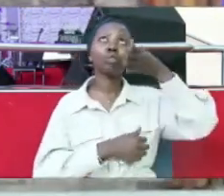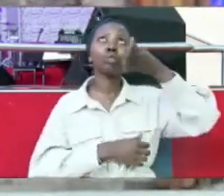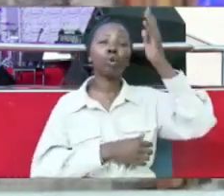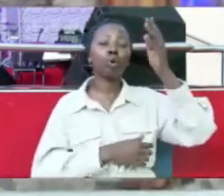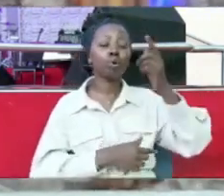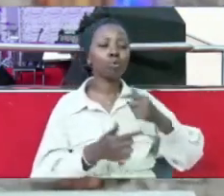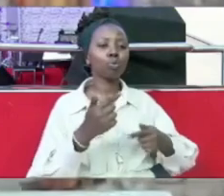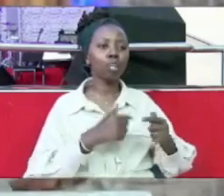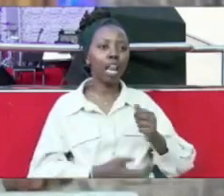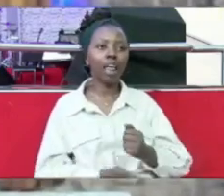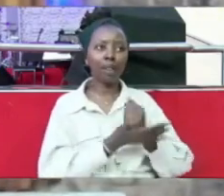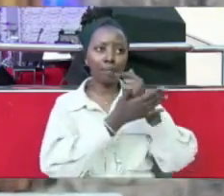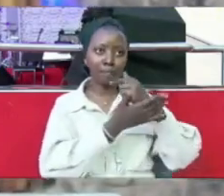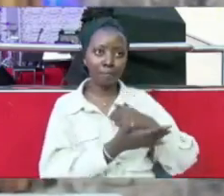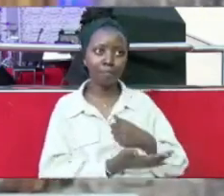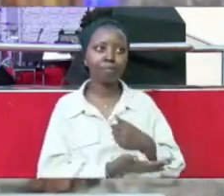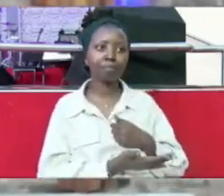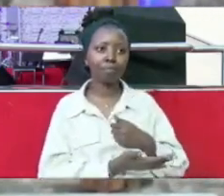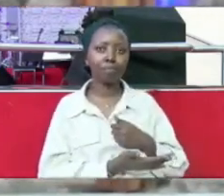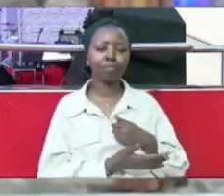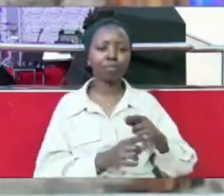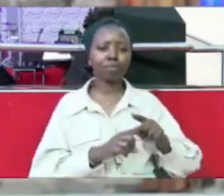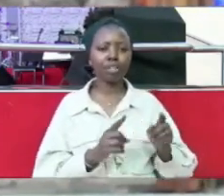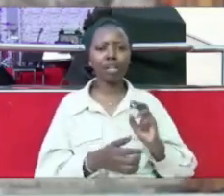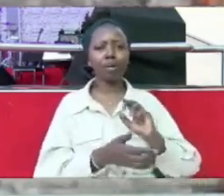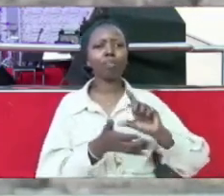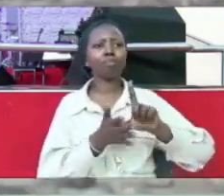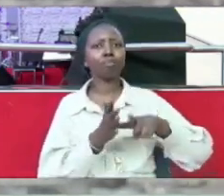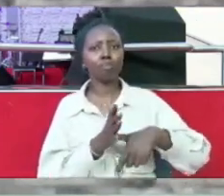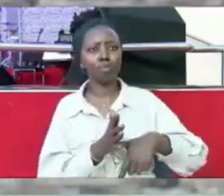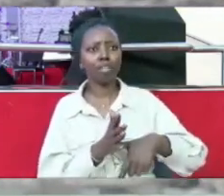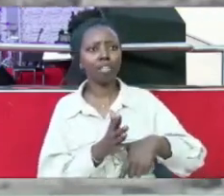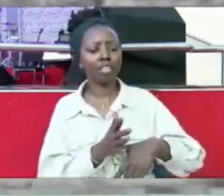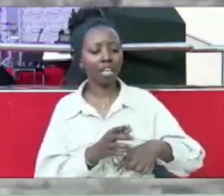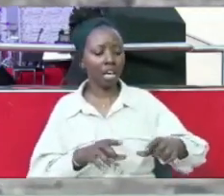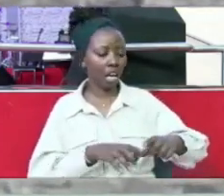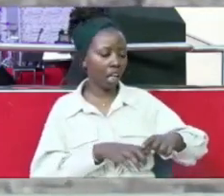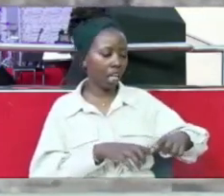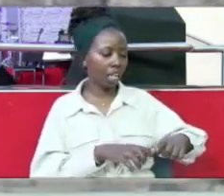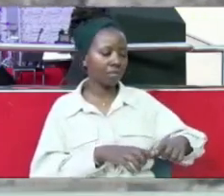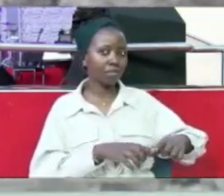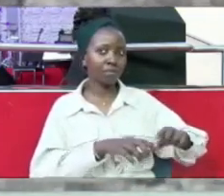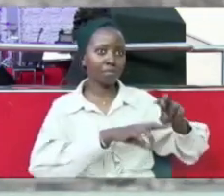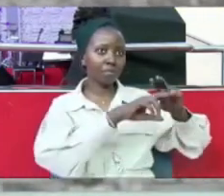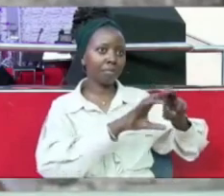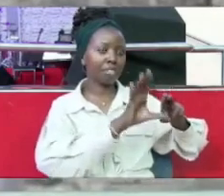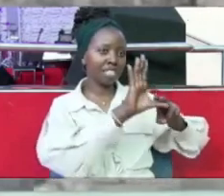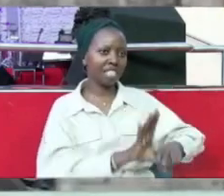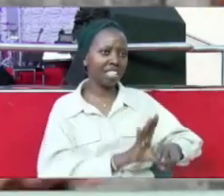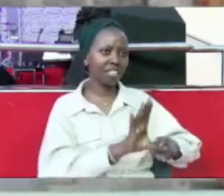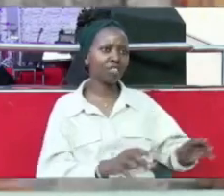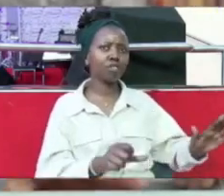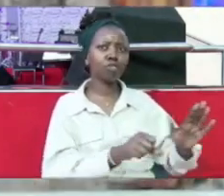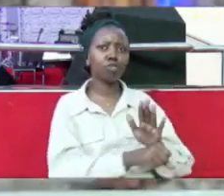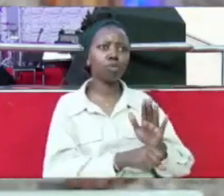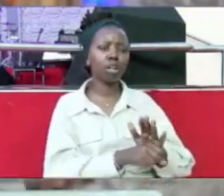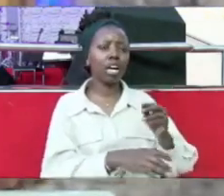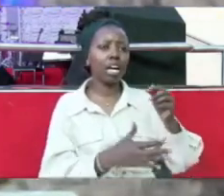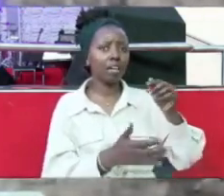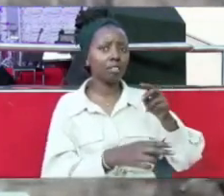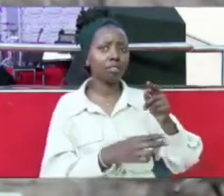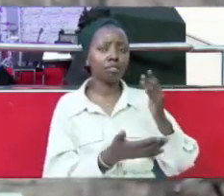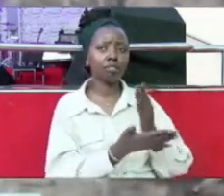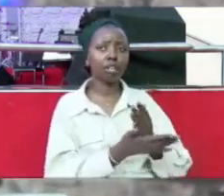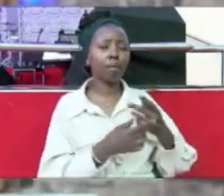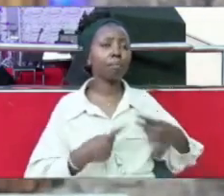me. Namwaminia Mungu kwamba mambo yatatendeka. But later the bench was full. Baadaye kile kiti kikajaa watu. And some people were even standing. Na